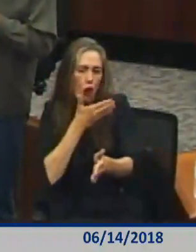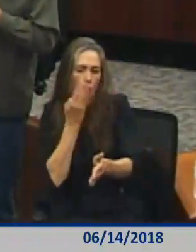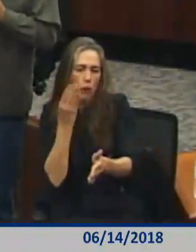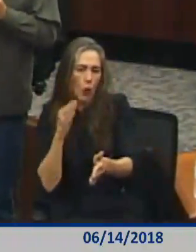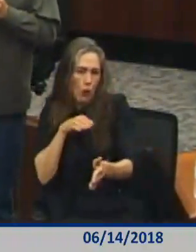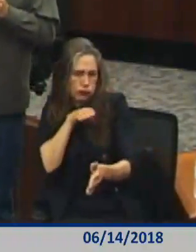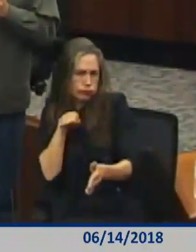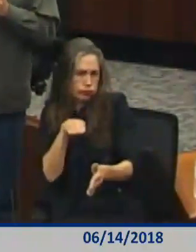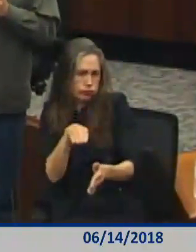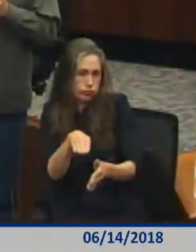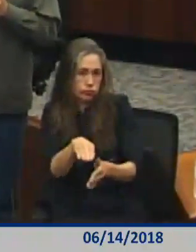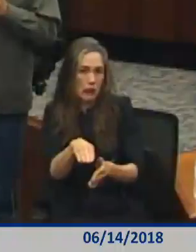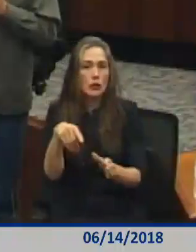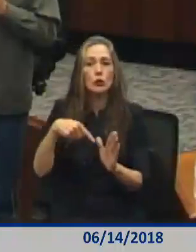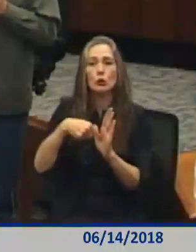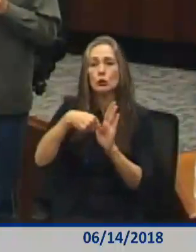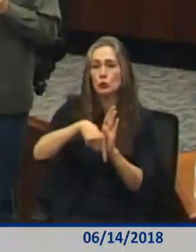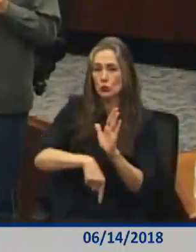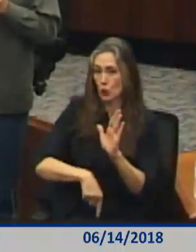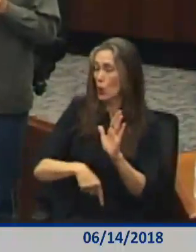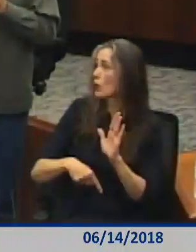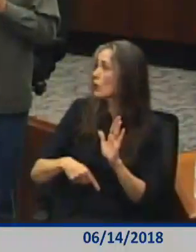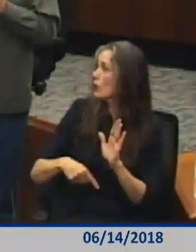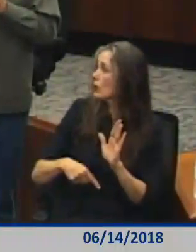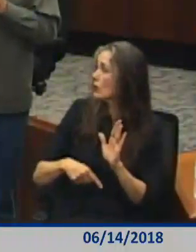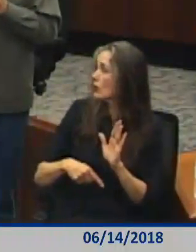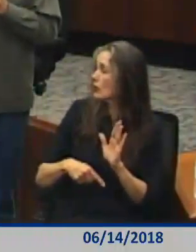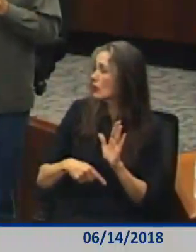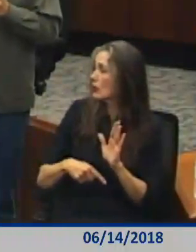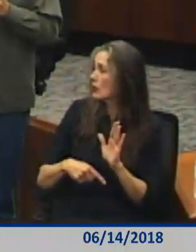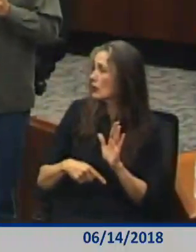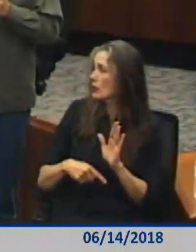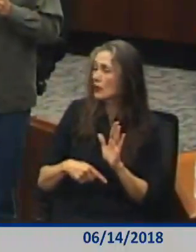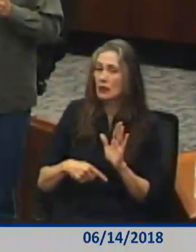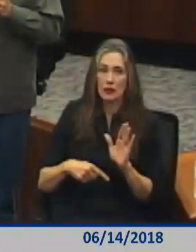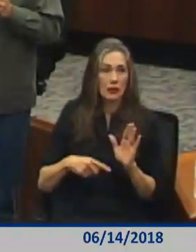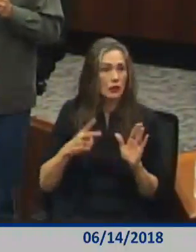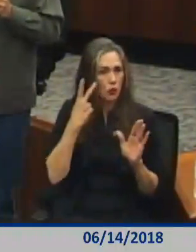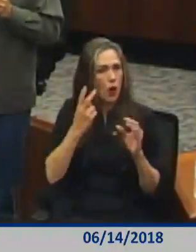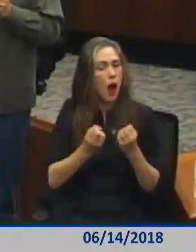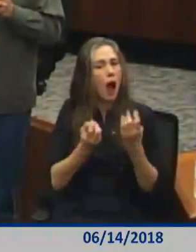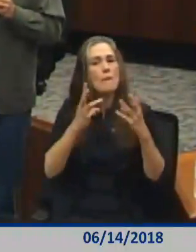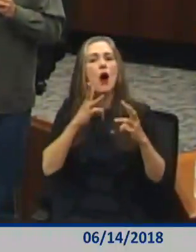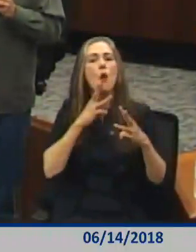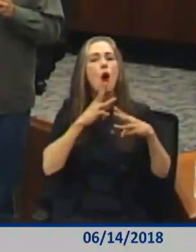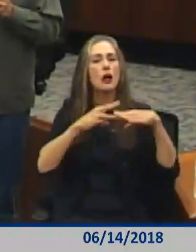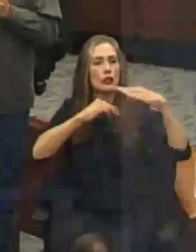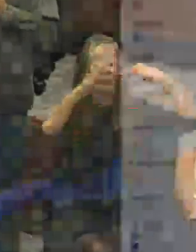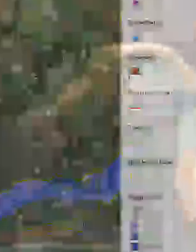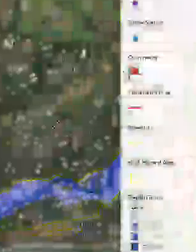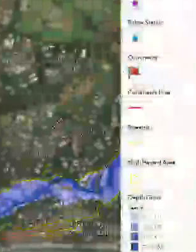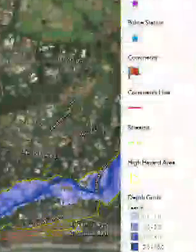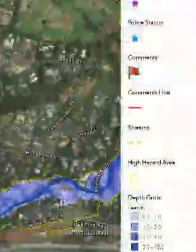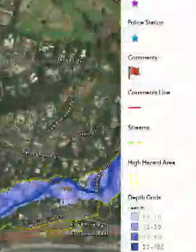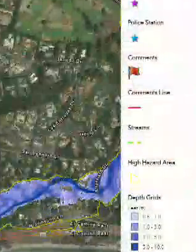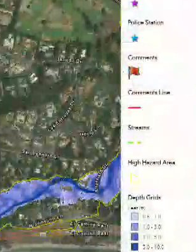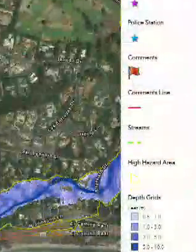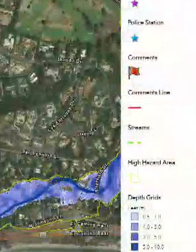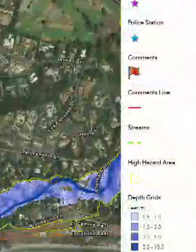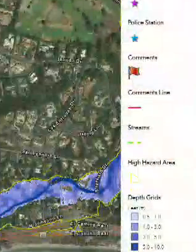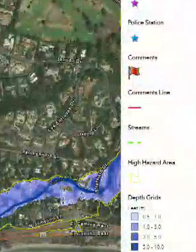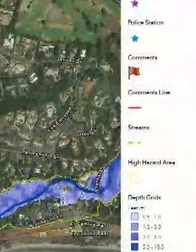but it gets deep. The deeper the blue, the deeper the water. And I'll say, generally speaking, if